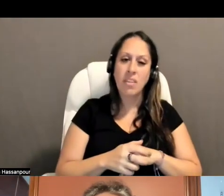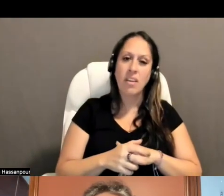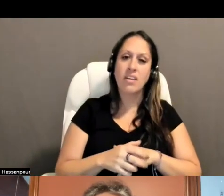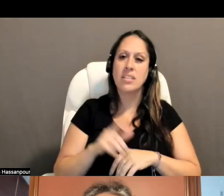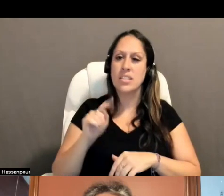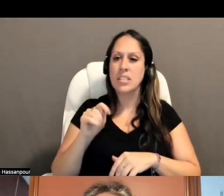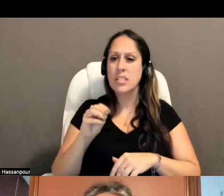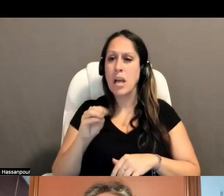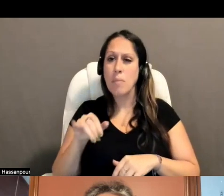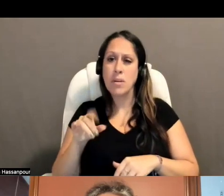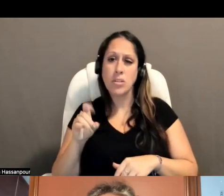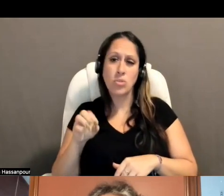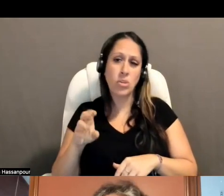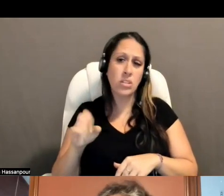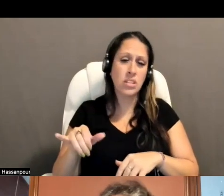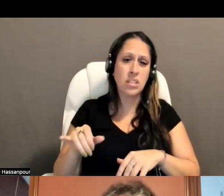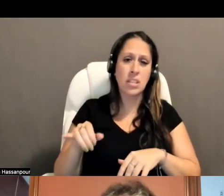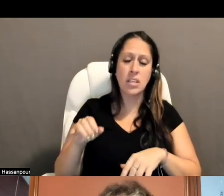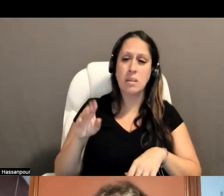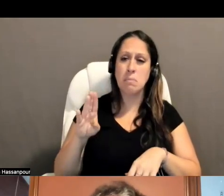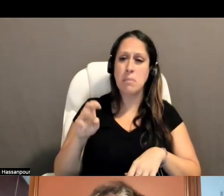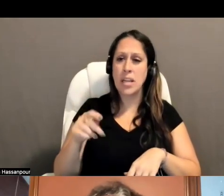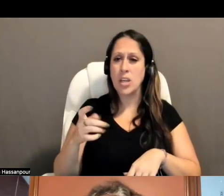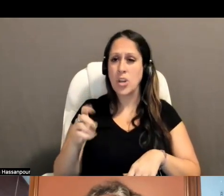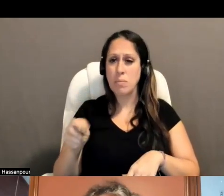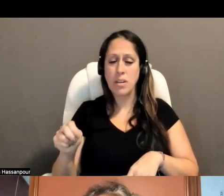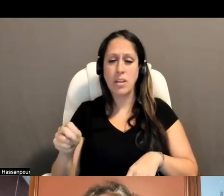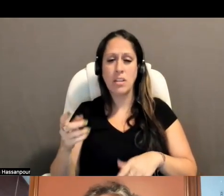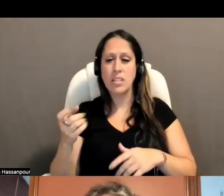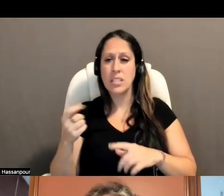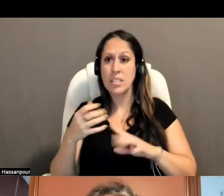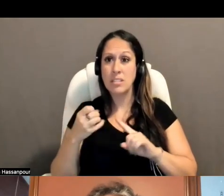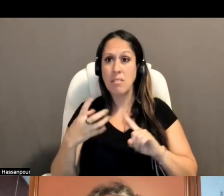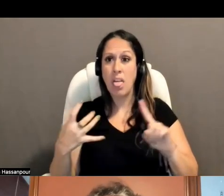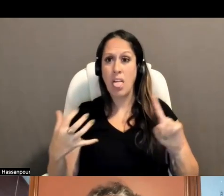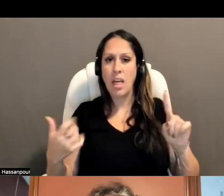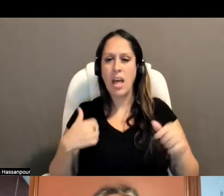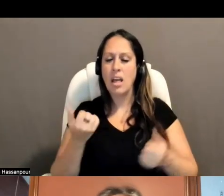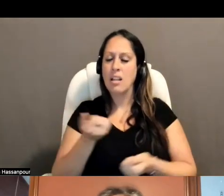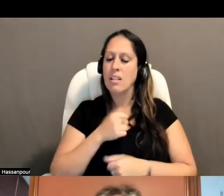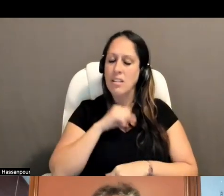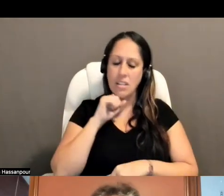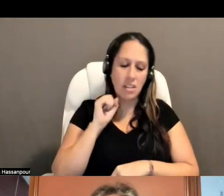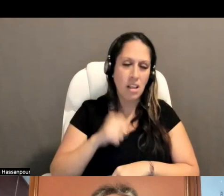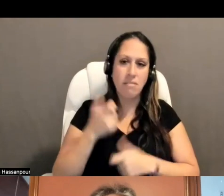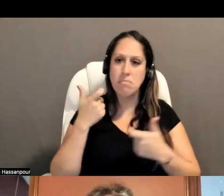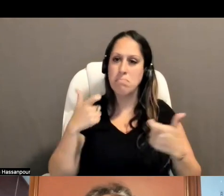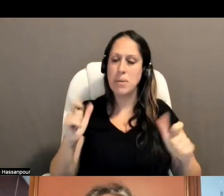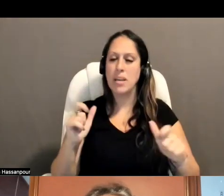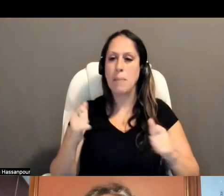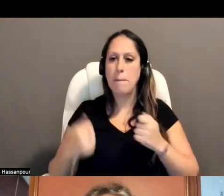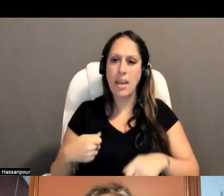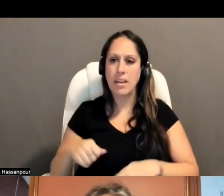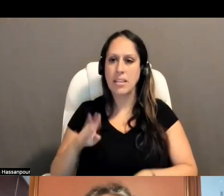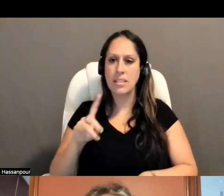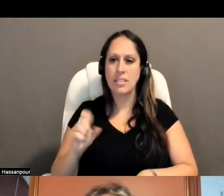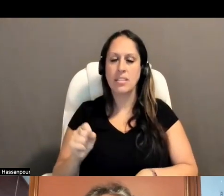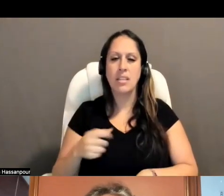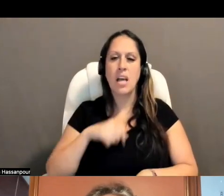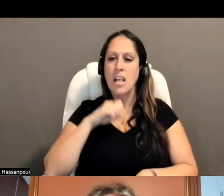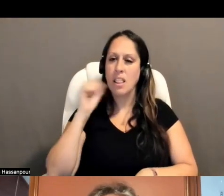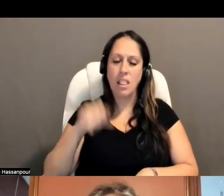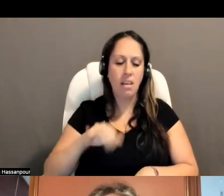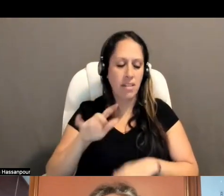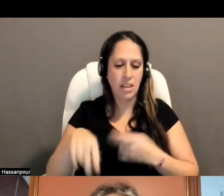Tommy Dorsey and Benny Goodman, et cetera. Oh, wow. I love big bands. I love that